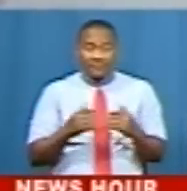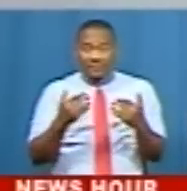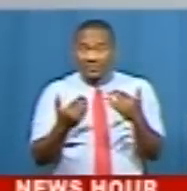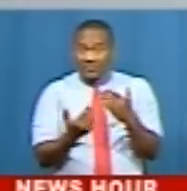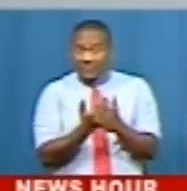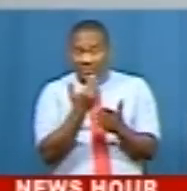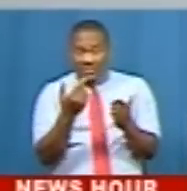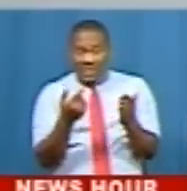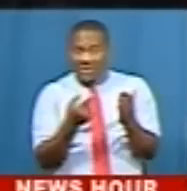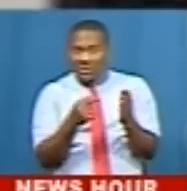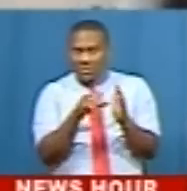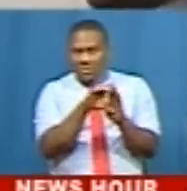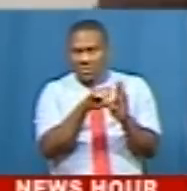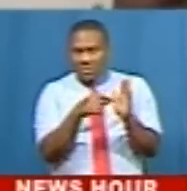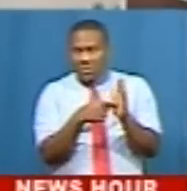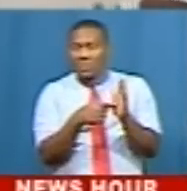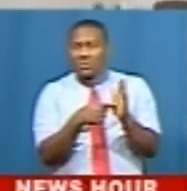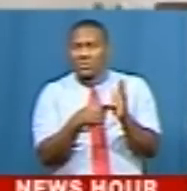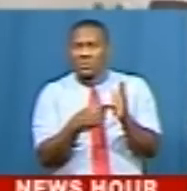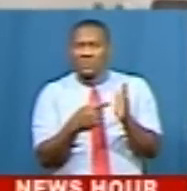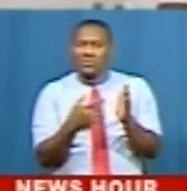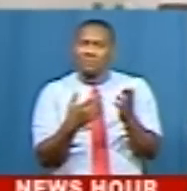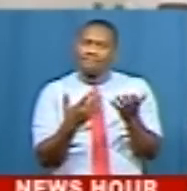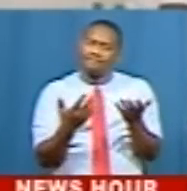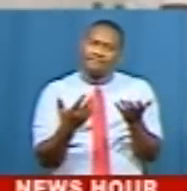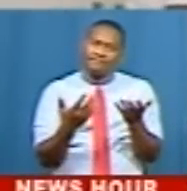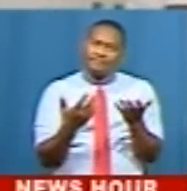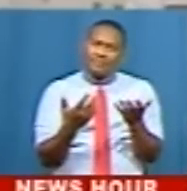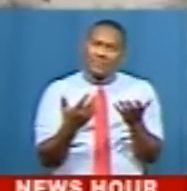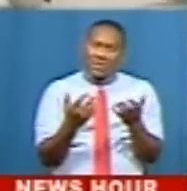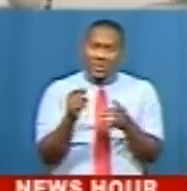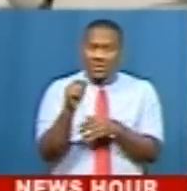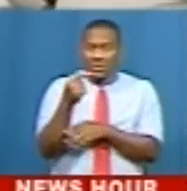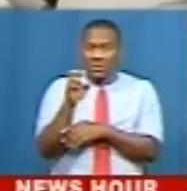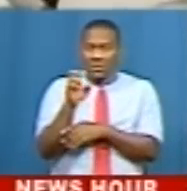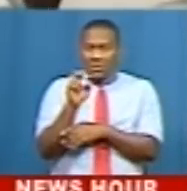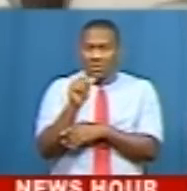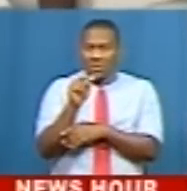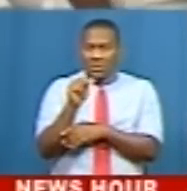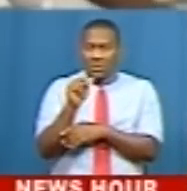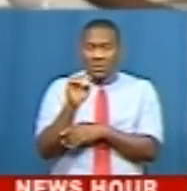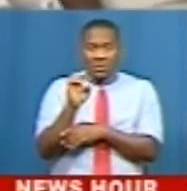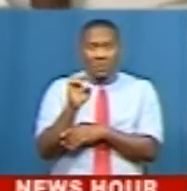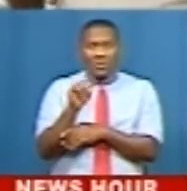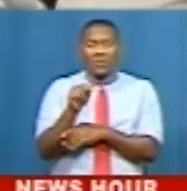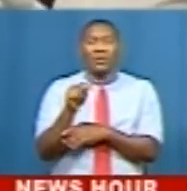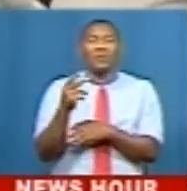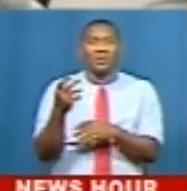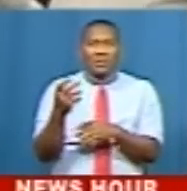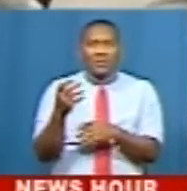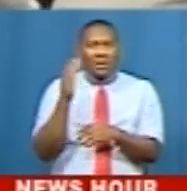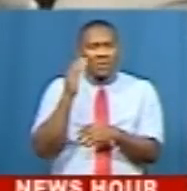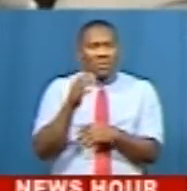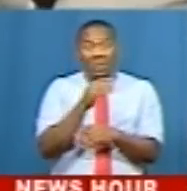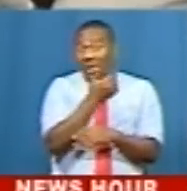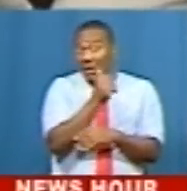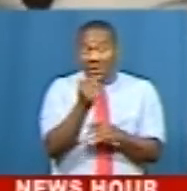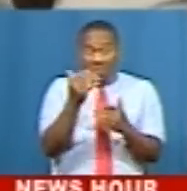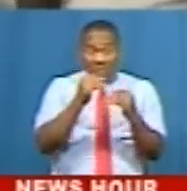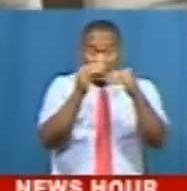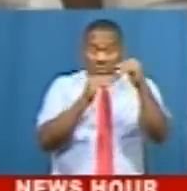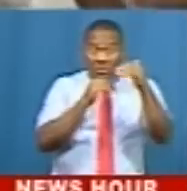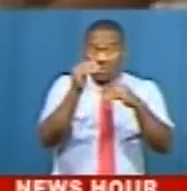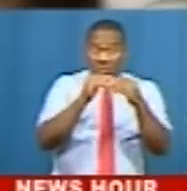is a benchmark against the Green Construction Code, an international building code that will serve as a reference standard for designers, regulators,